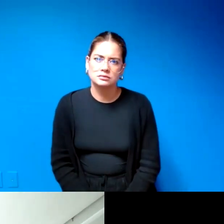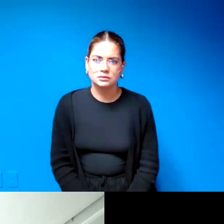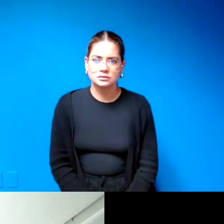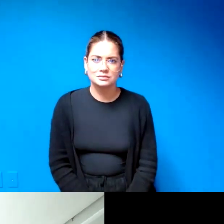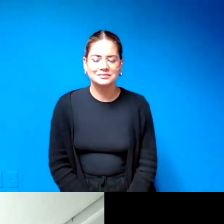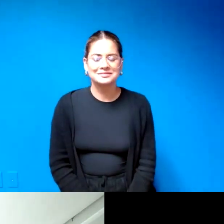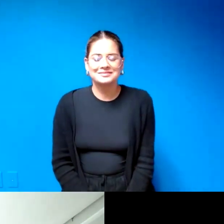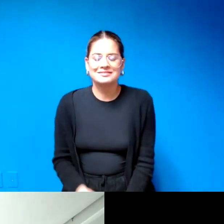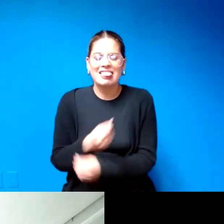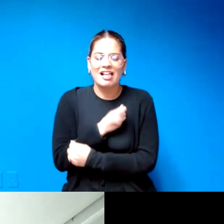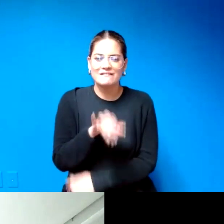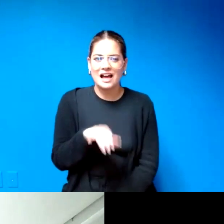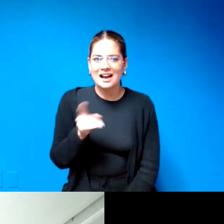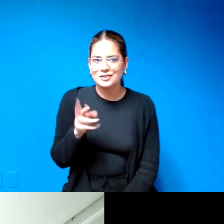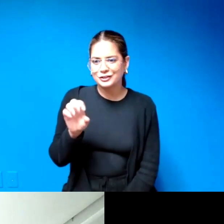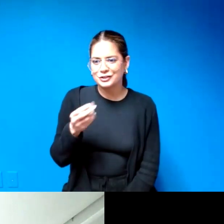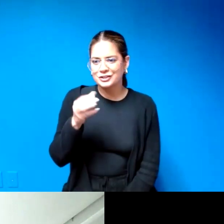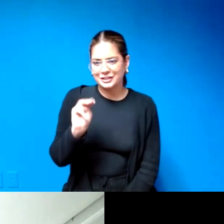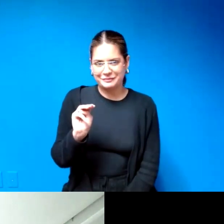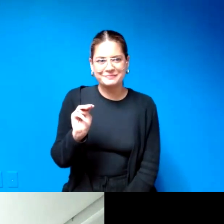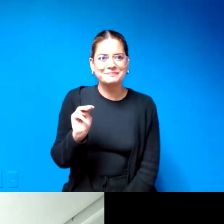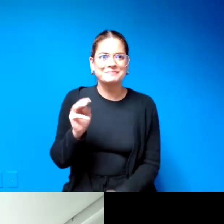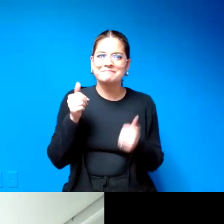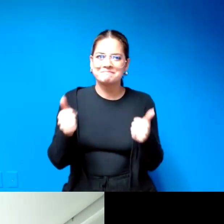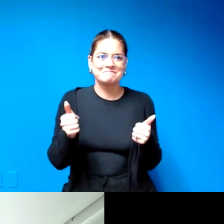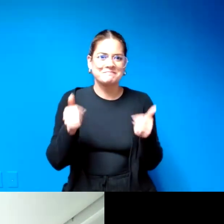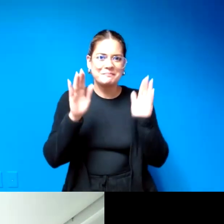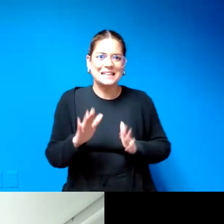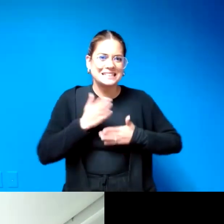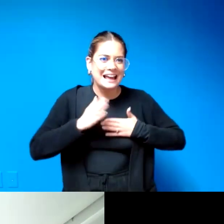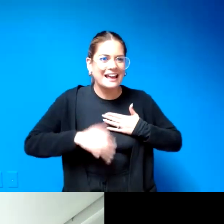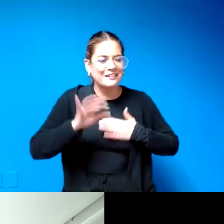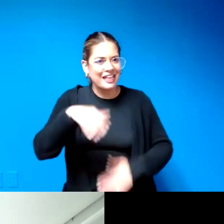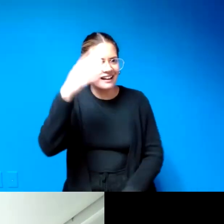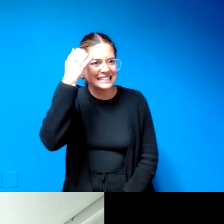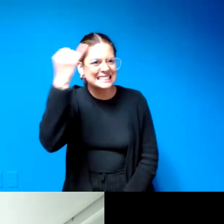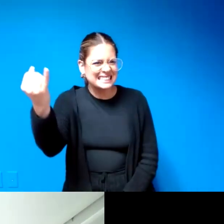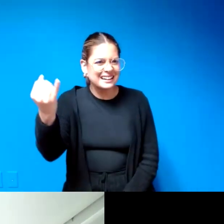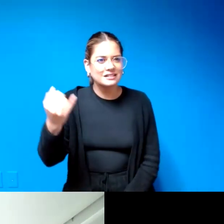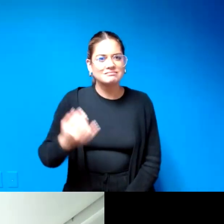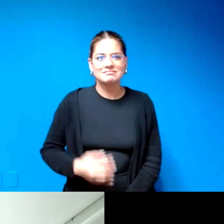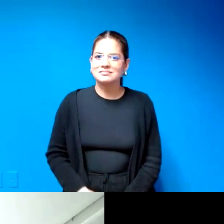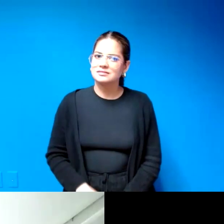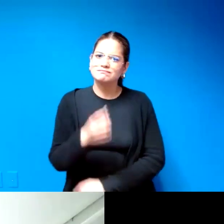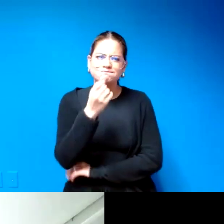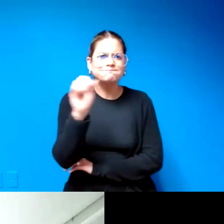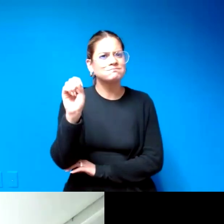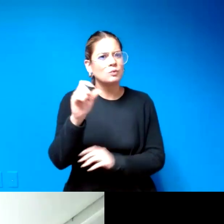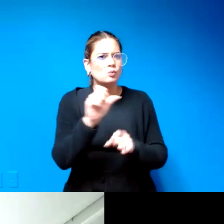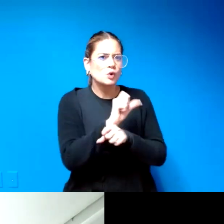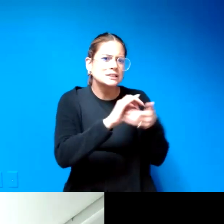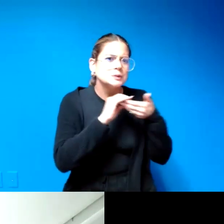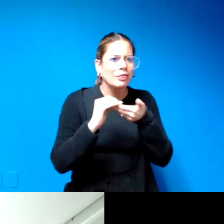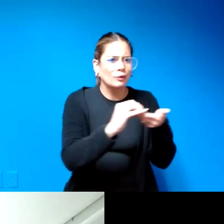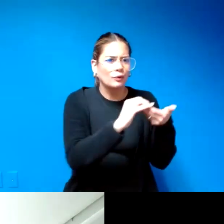I love that, Dr. Shim. I think that's such a powerful note to end on, that idea of solidarity, right, across these movements,